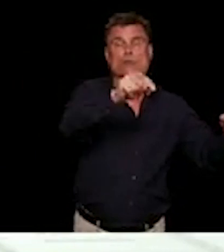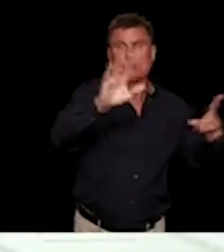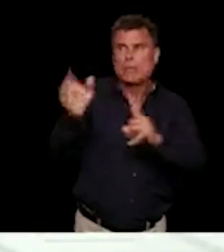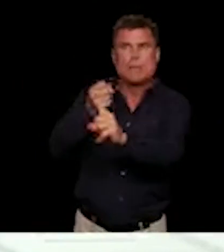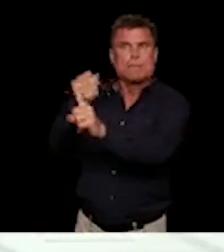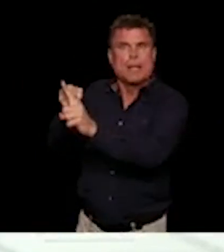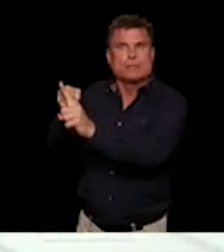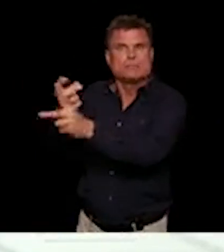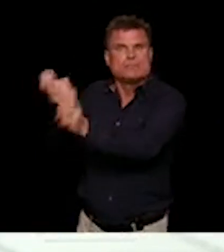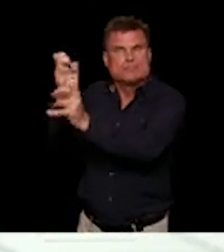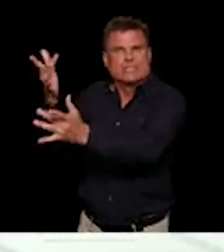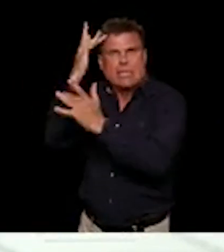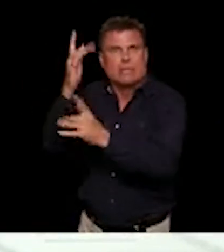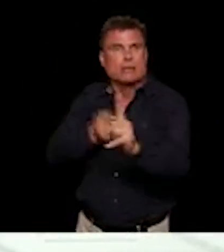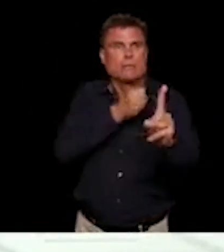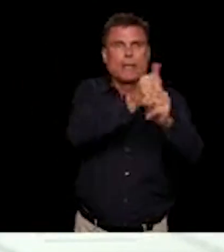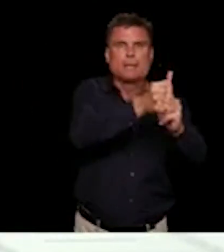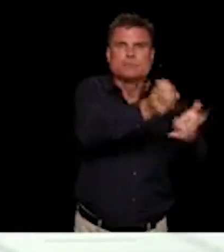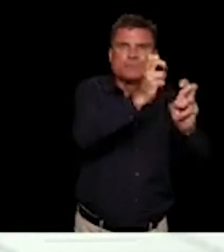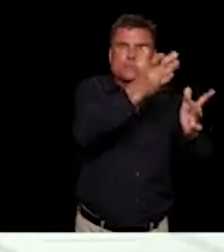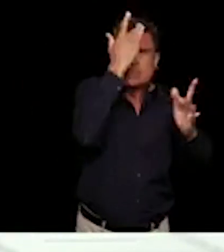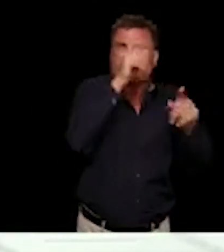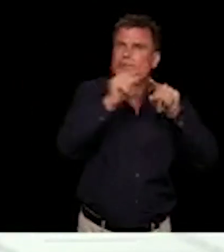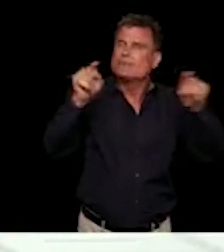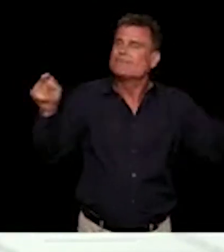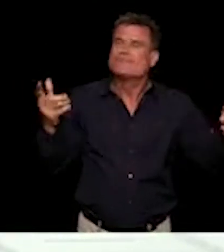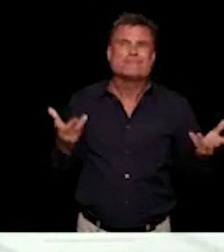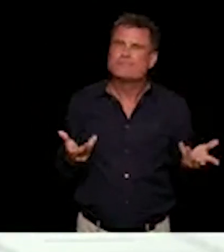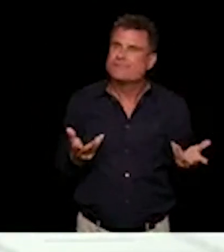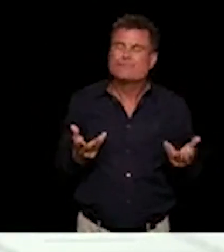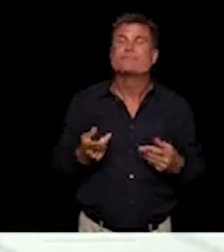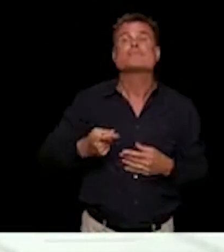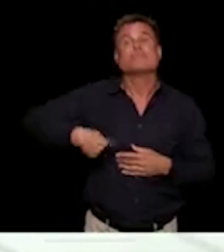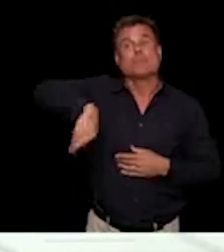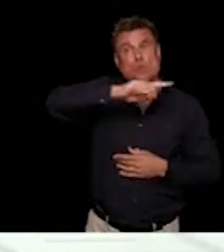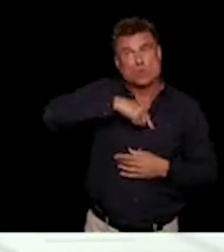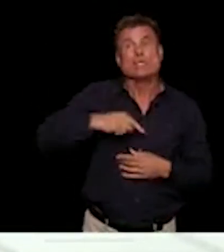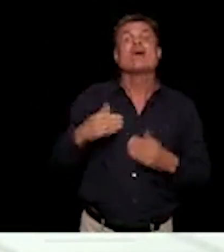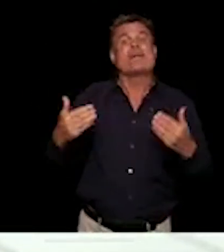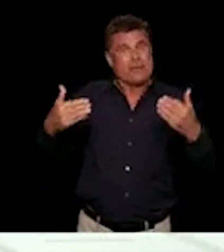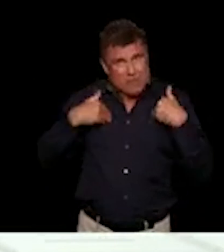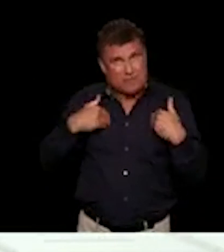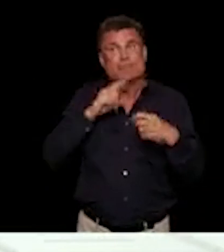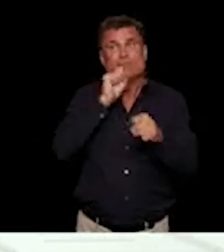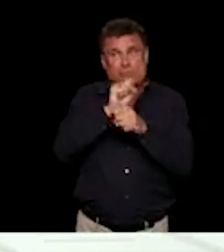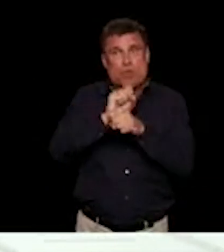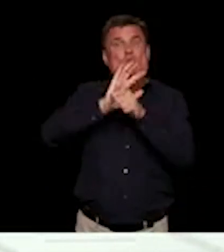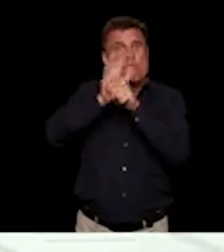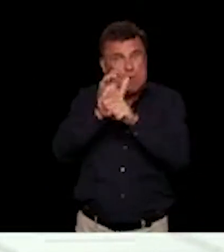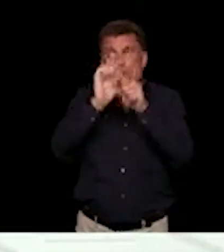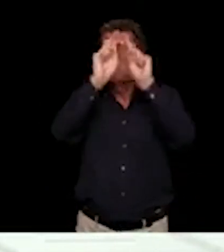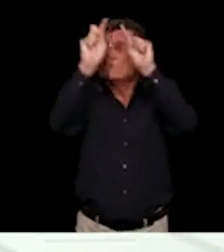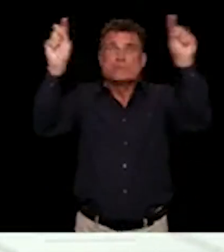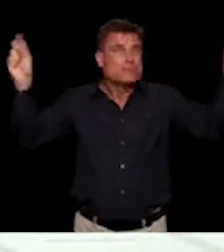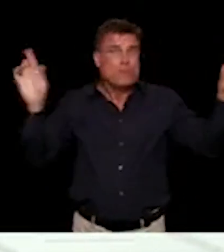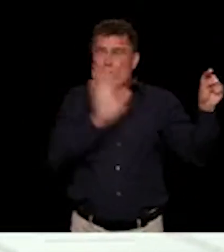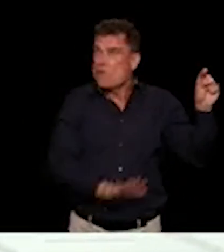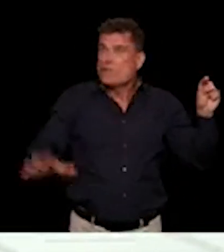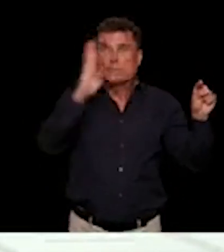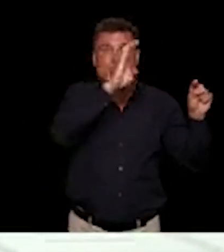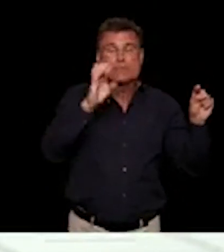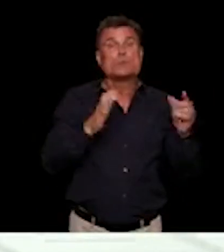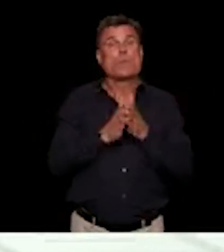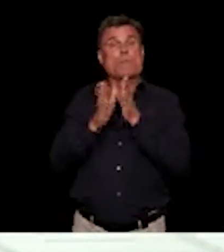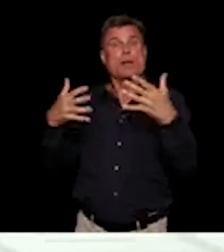we have a number of active outbreaks and community clusters, and our public health teams on the ground are very